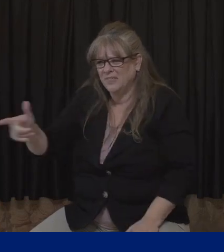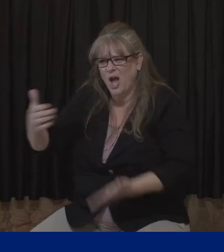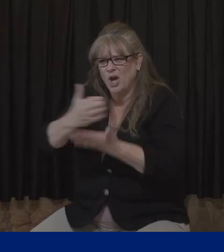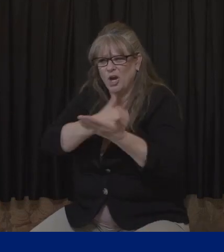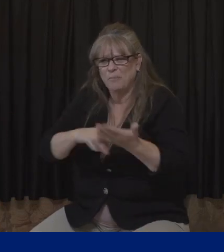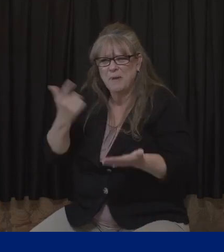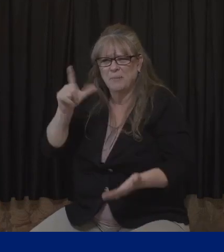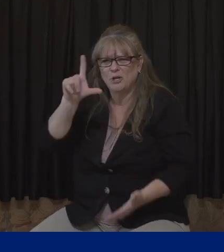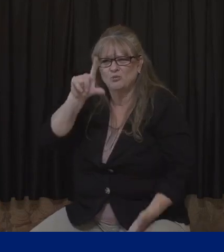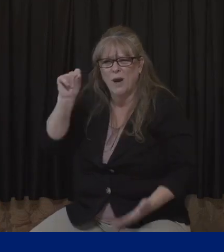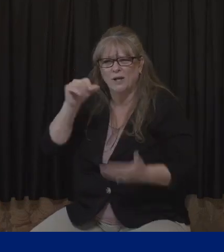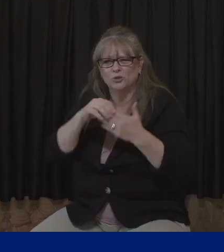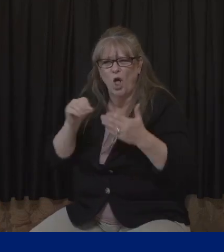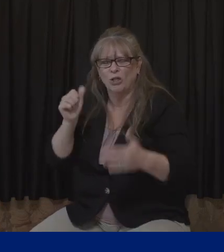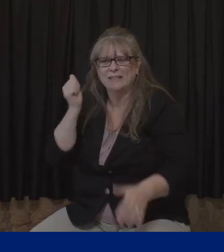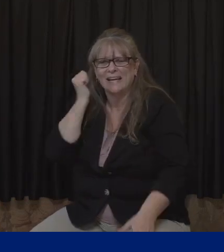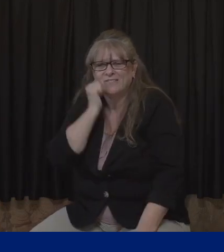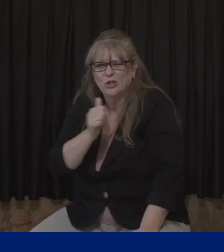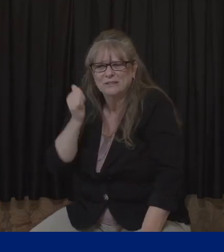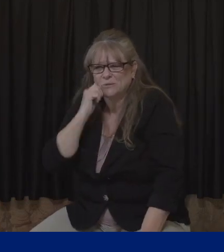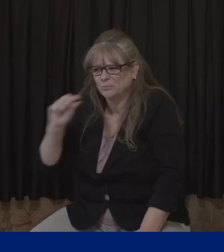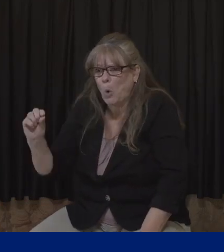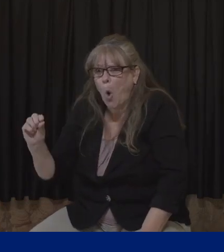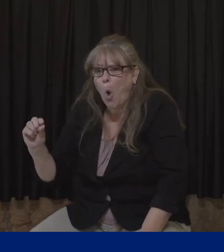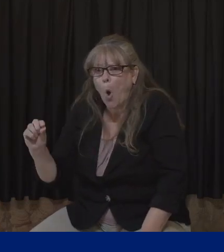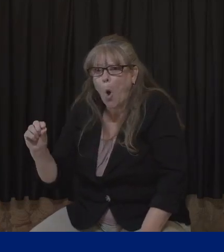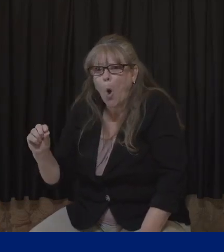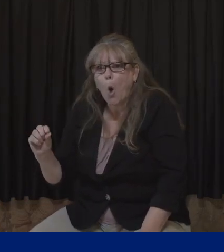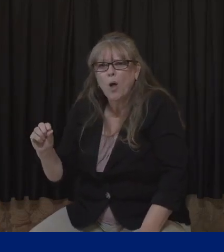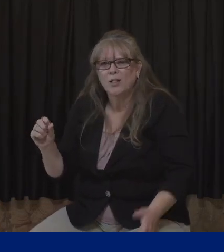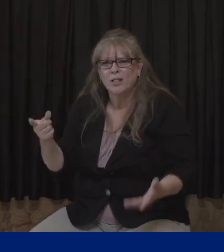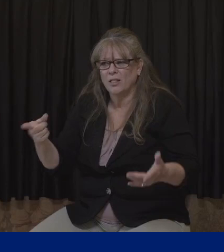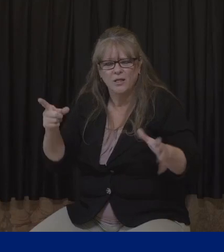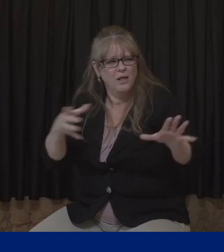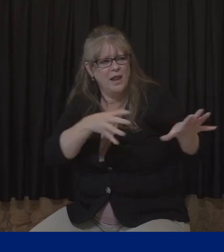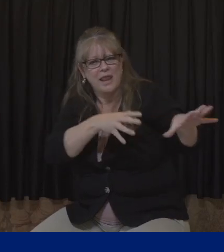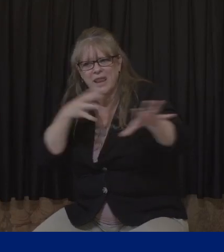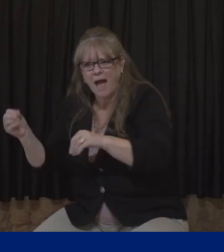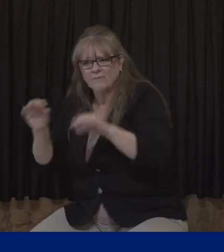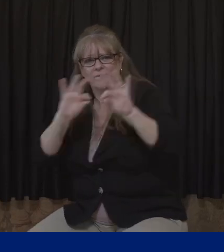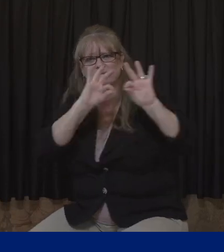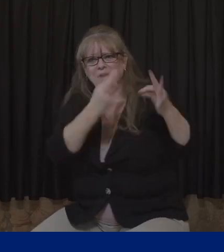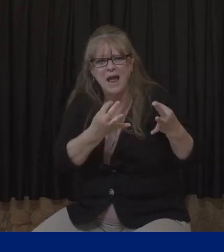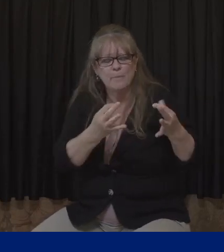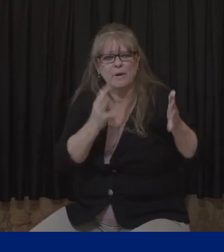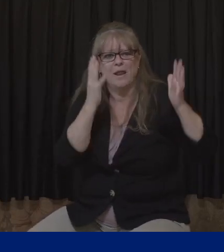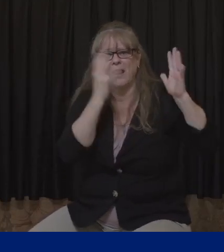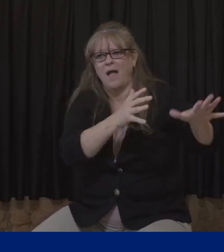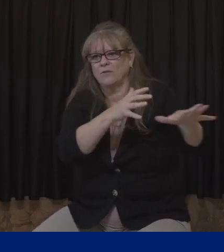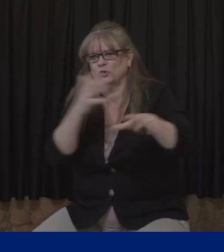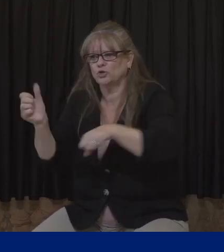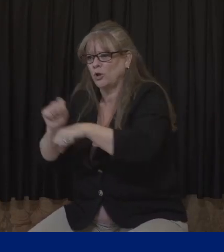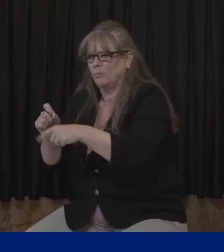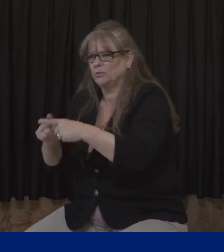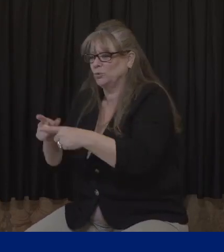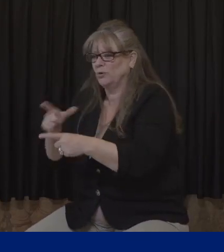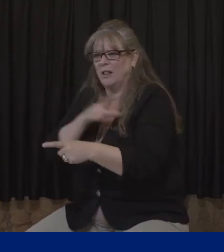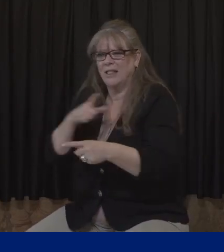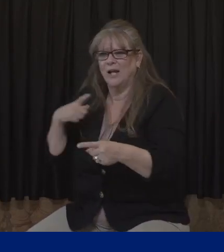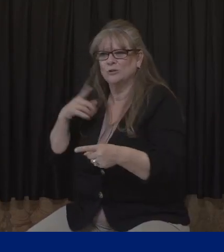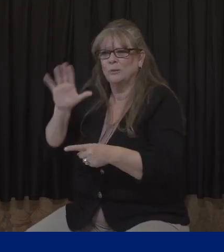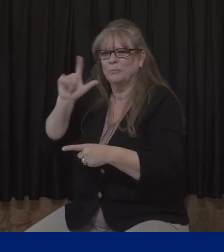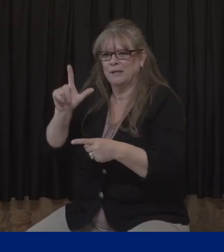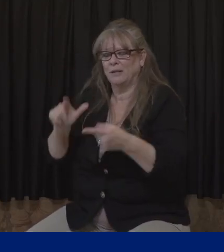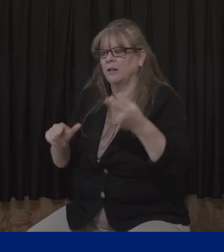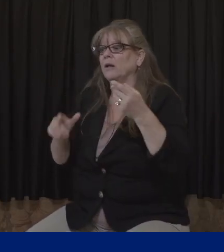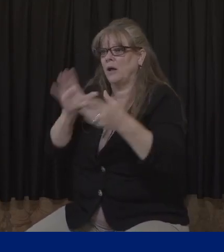families, to leave their jobs? The bill the legislature passed doesn't go into effect until much later this year. Yeah,